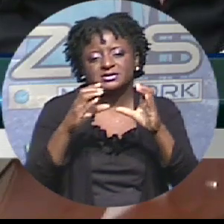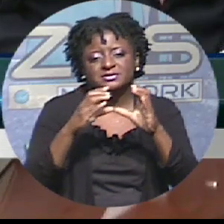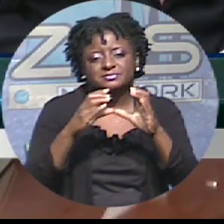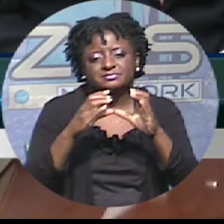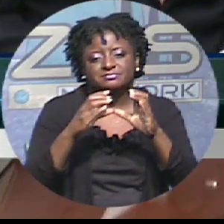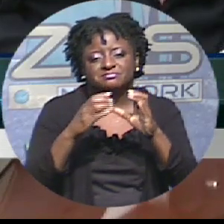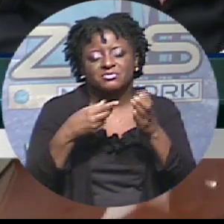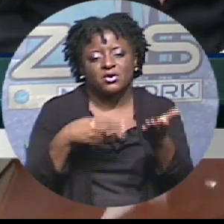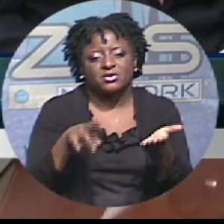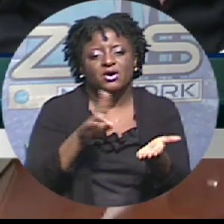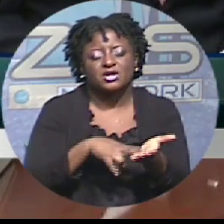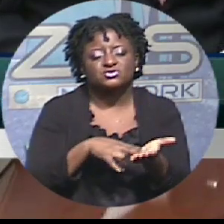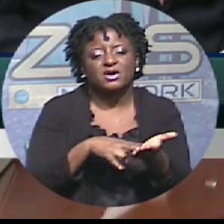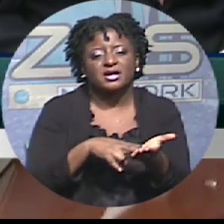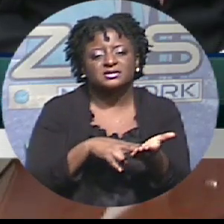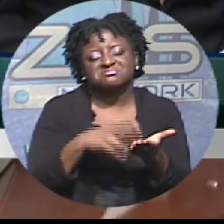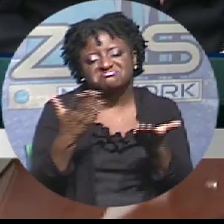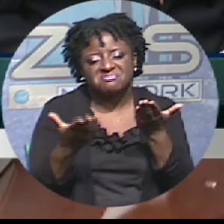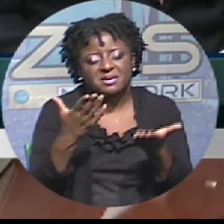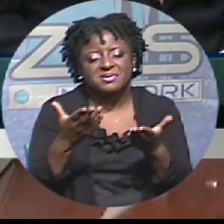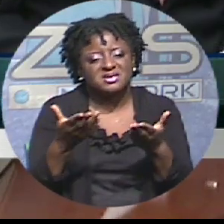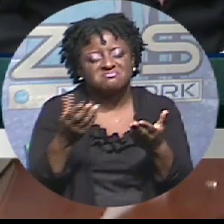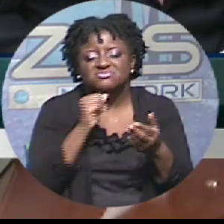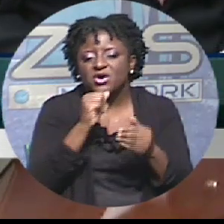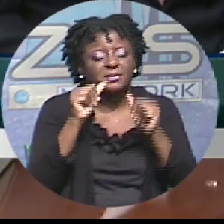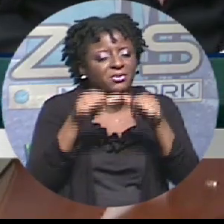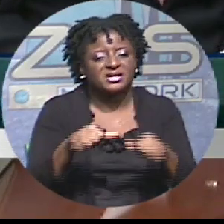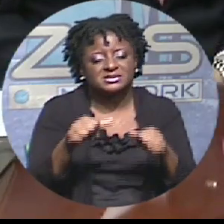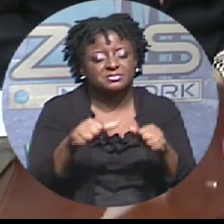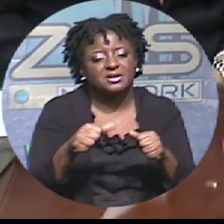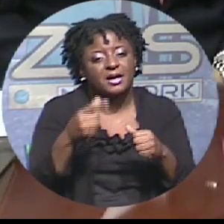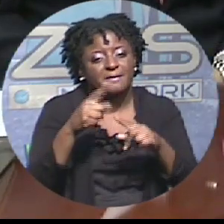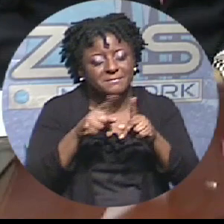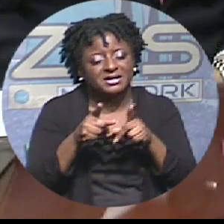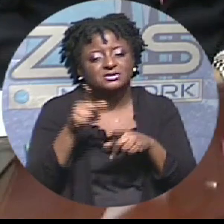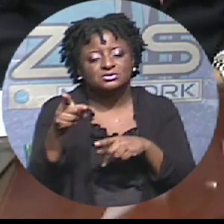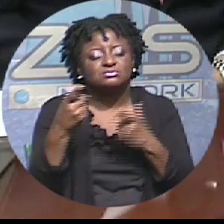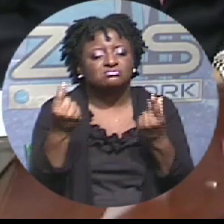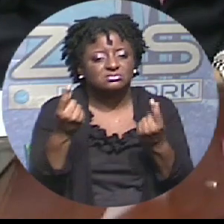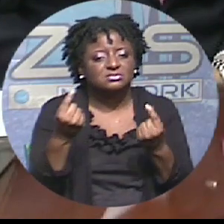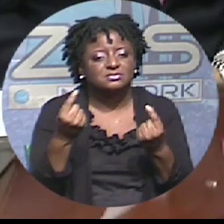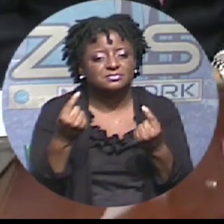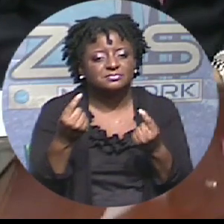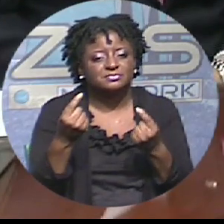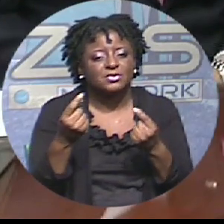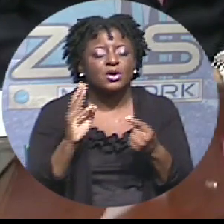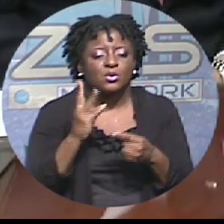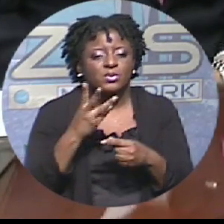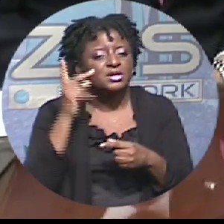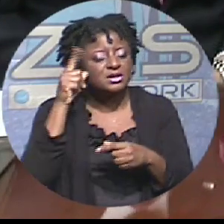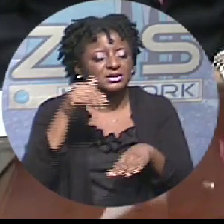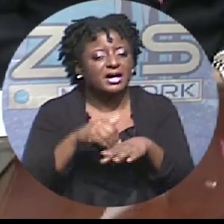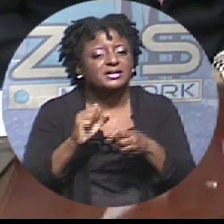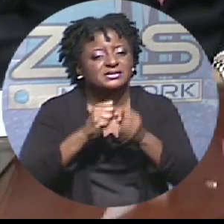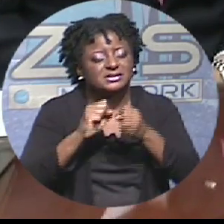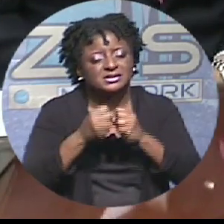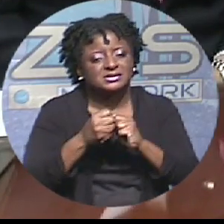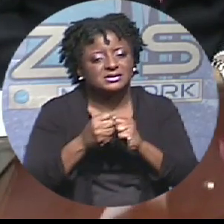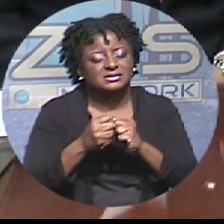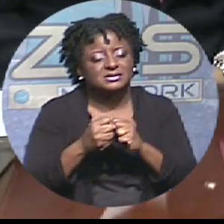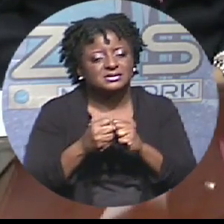is almost impossible to negotiate. And it's been done. So if you took the statistics on it, it's impossible to do